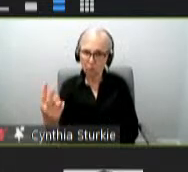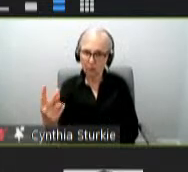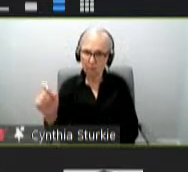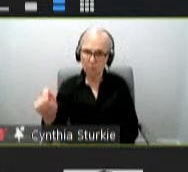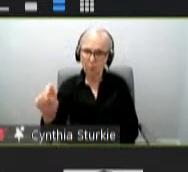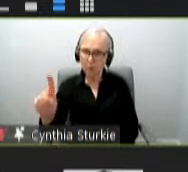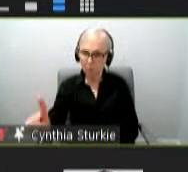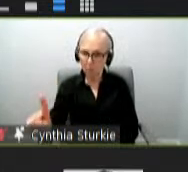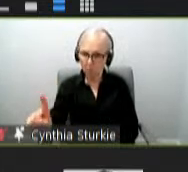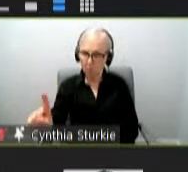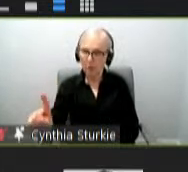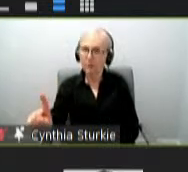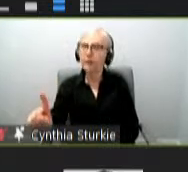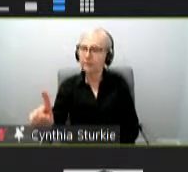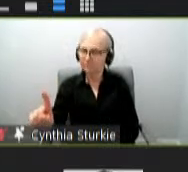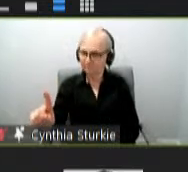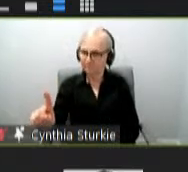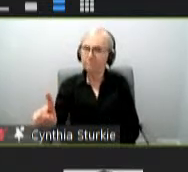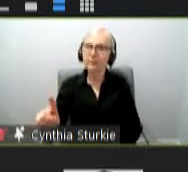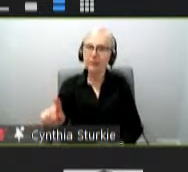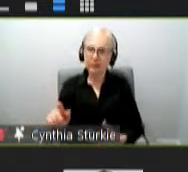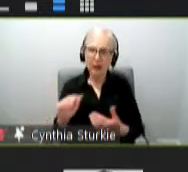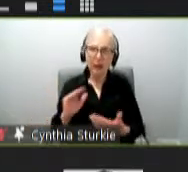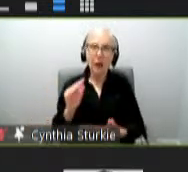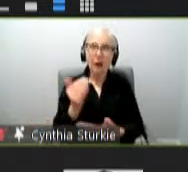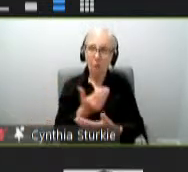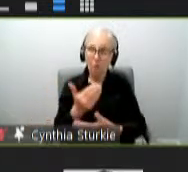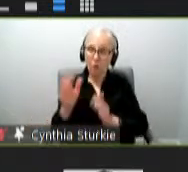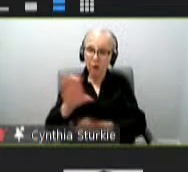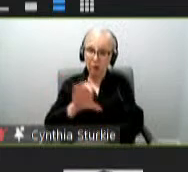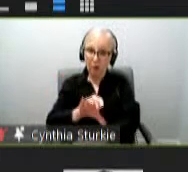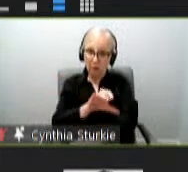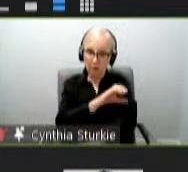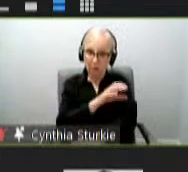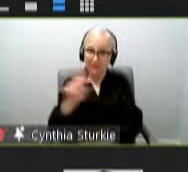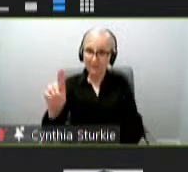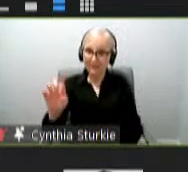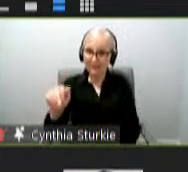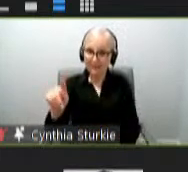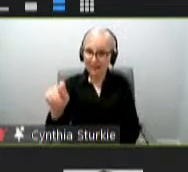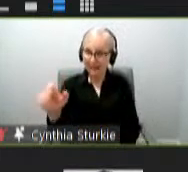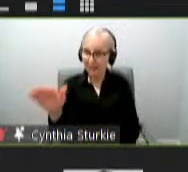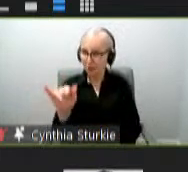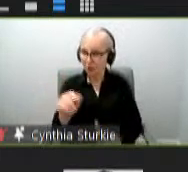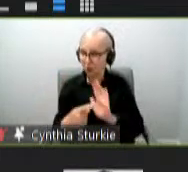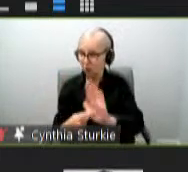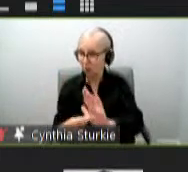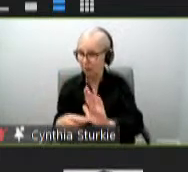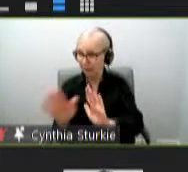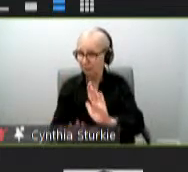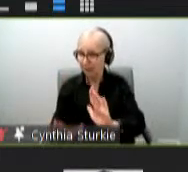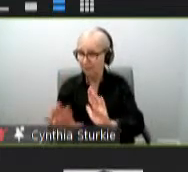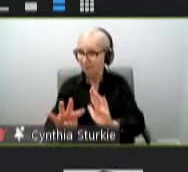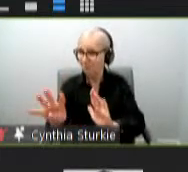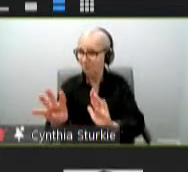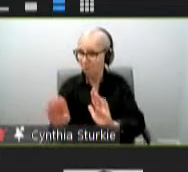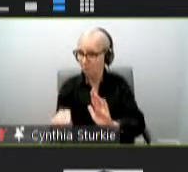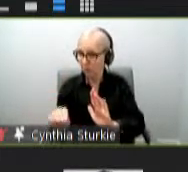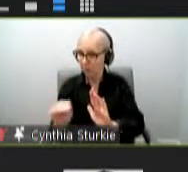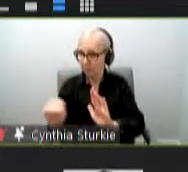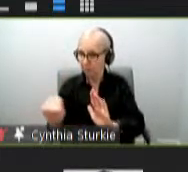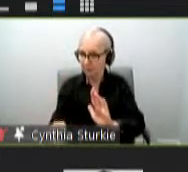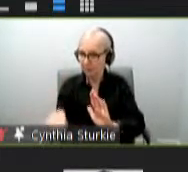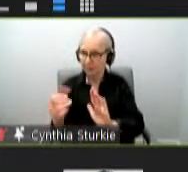8, which is the region that includes Colorado. Our Colorado specific data is showing us about 40% right now. We have also